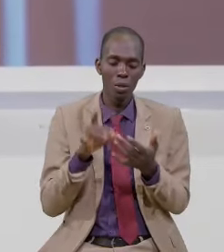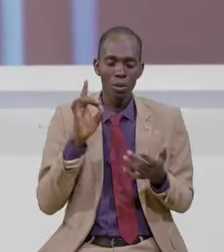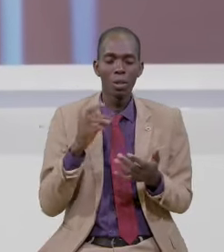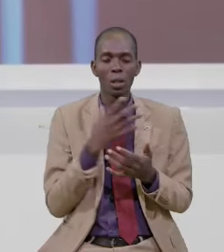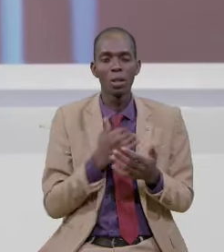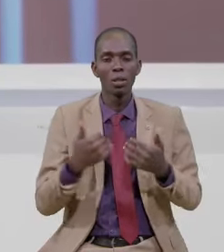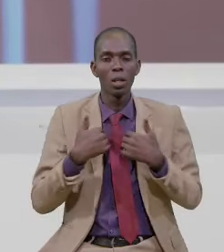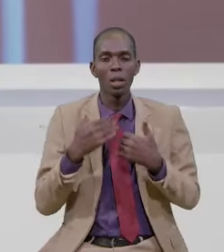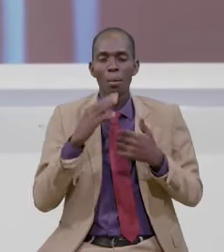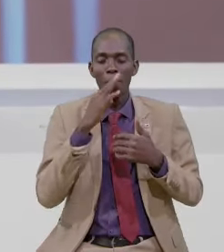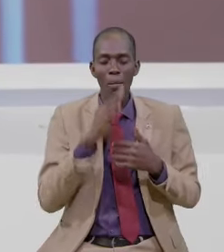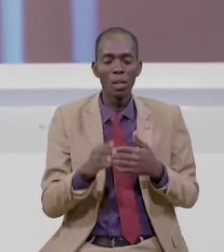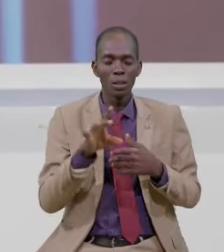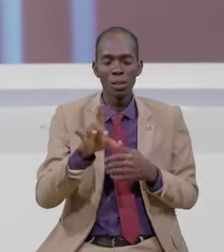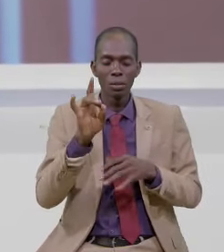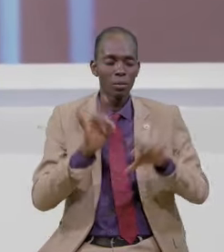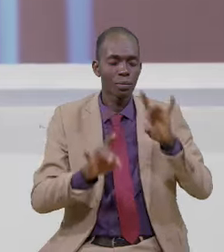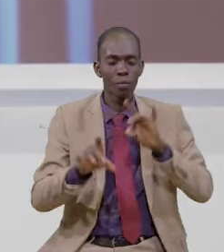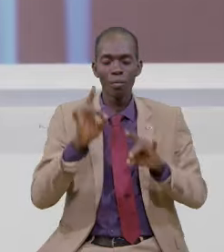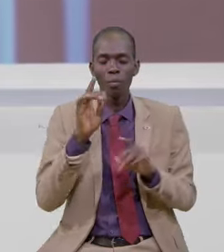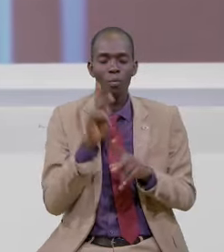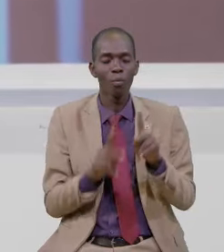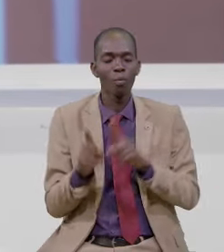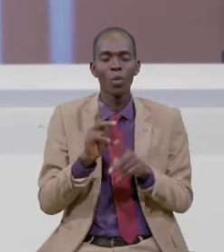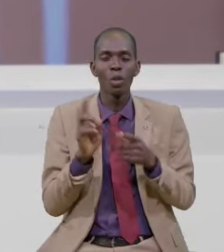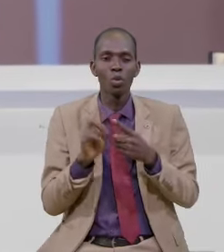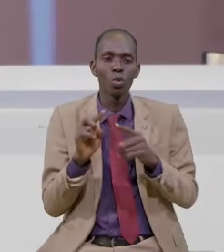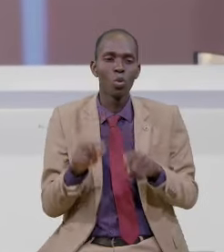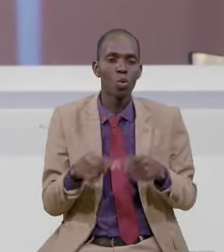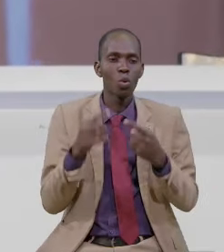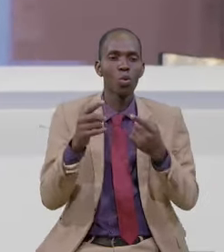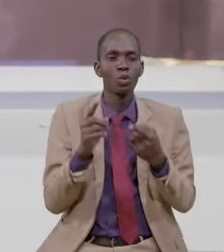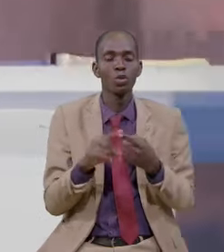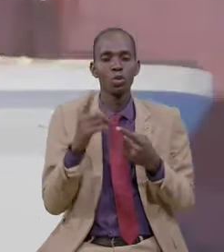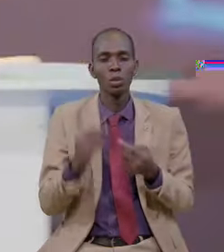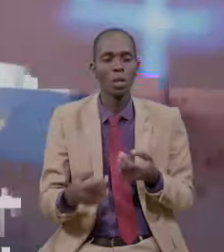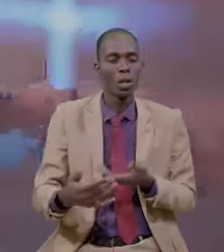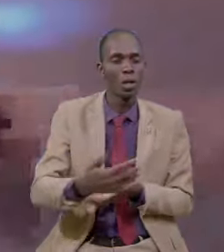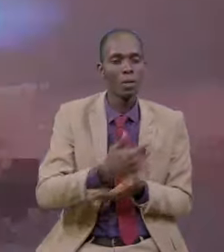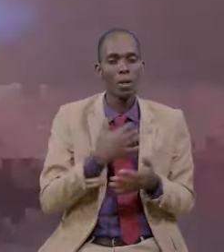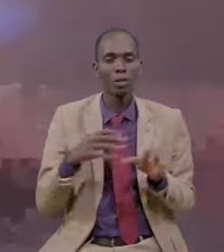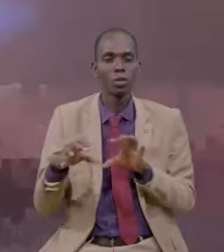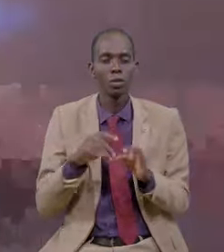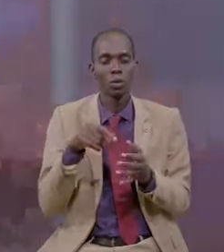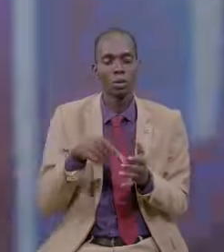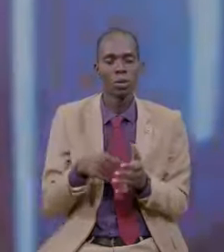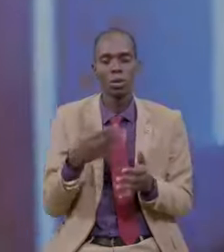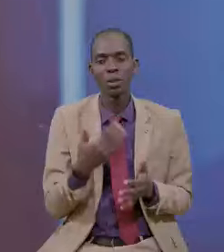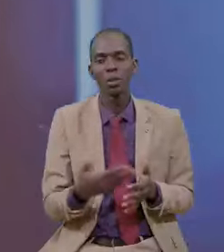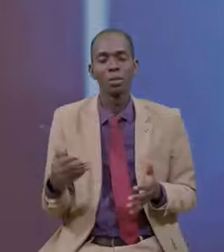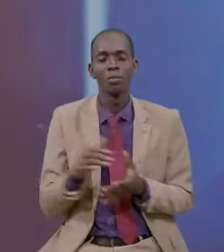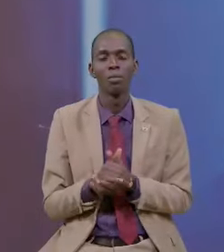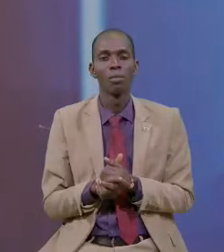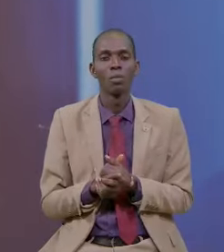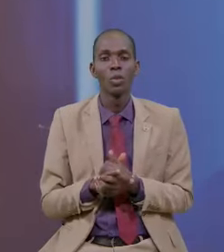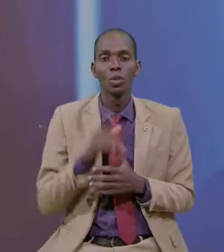people who have been appointed, go. Each of the harvest, get this done. You are appointed, and